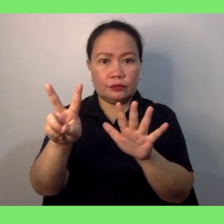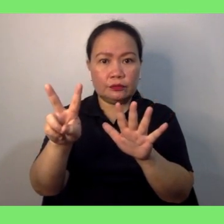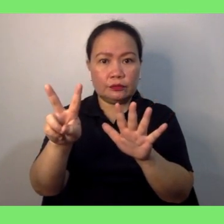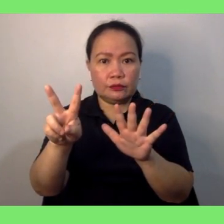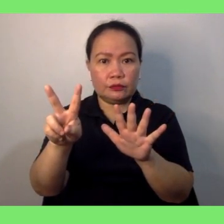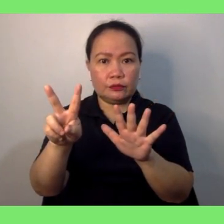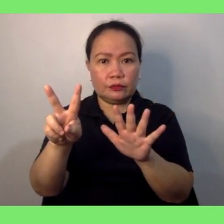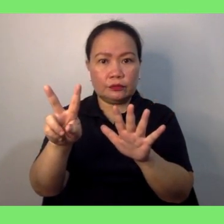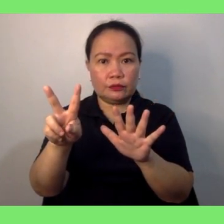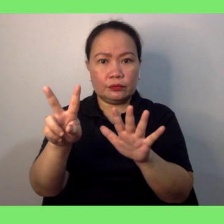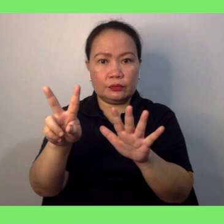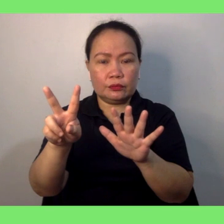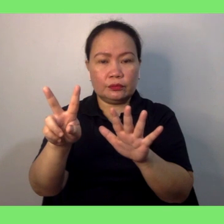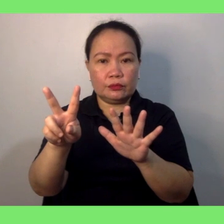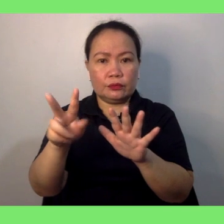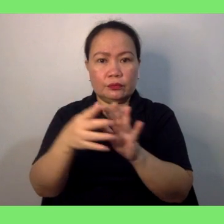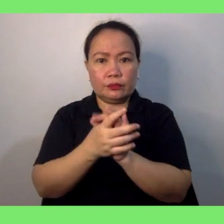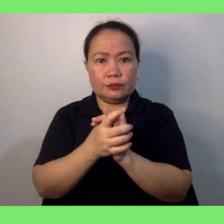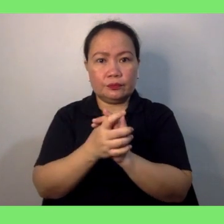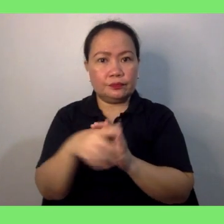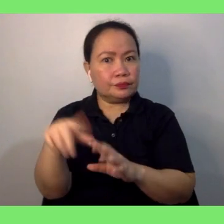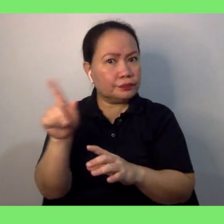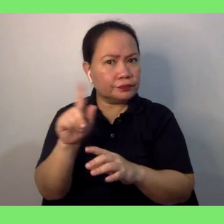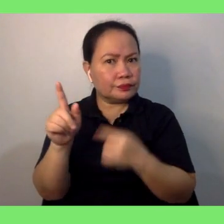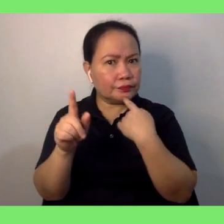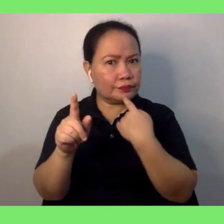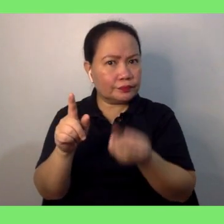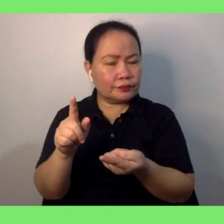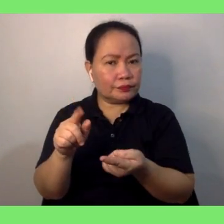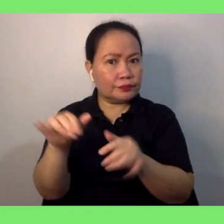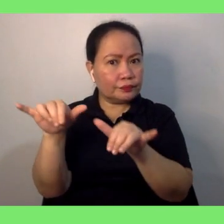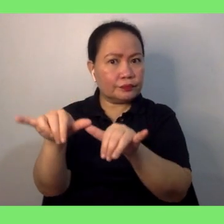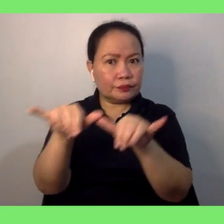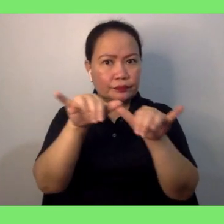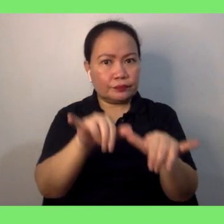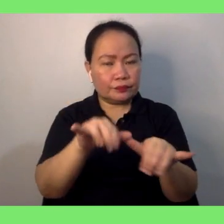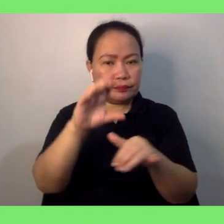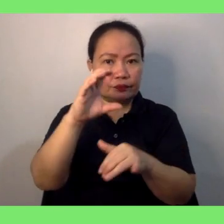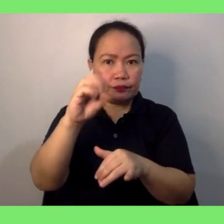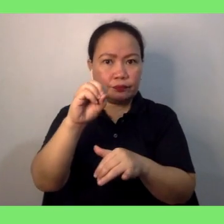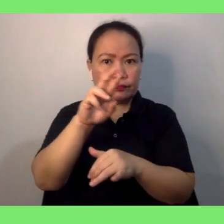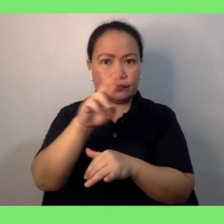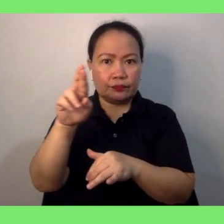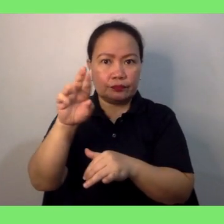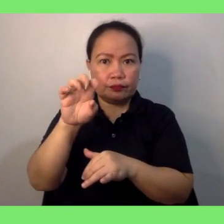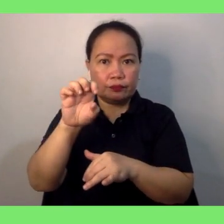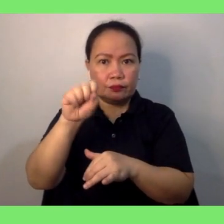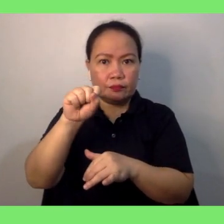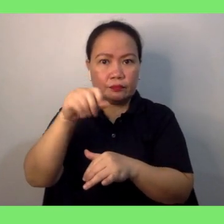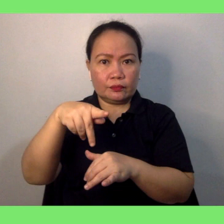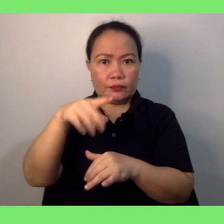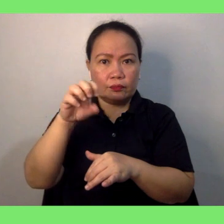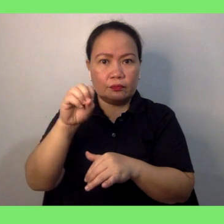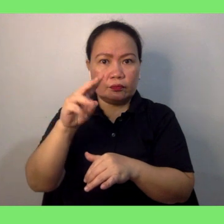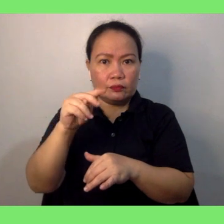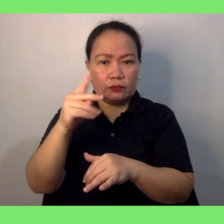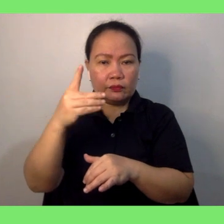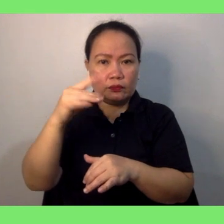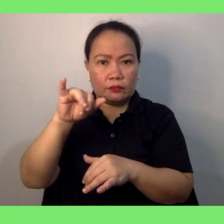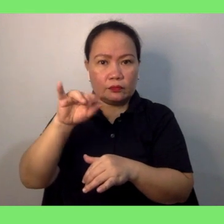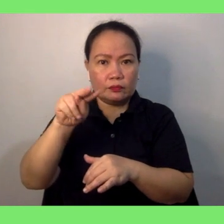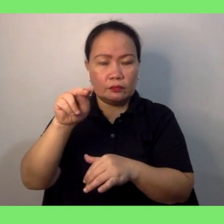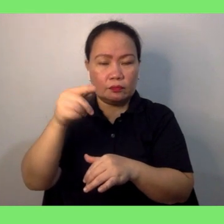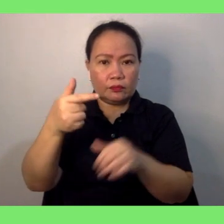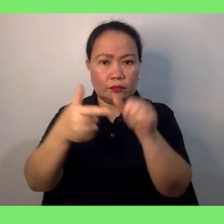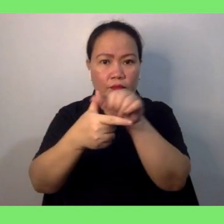5 ay 100 degrees din, what can you say about the measures of corresponding angles? Okay, tingnan din natin